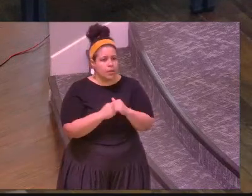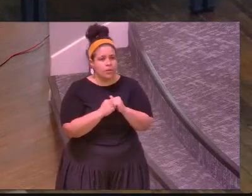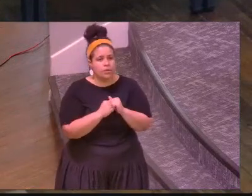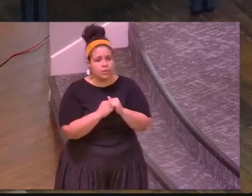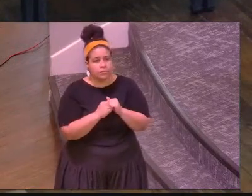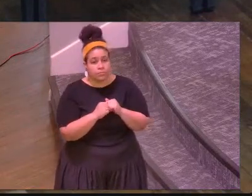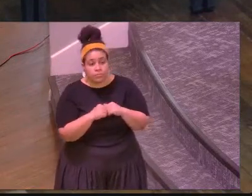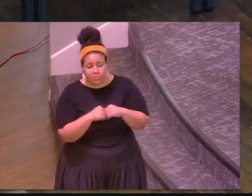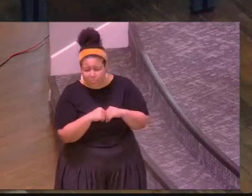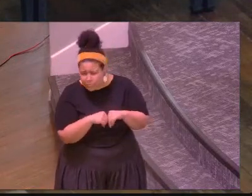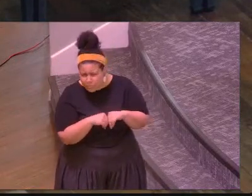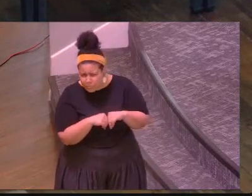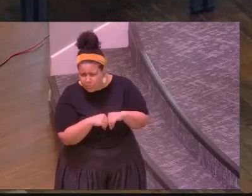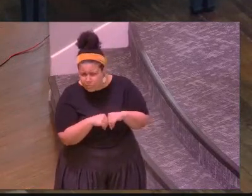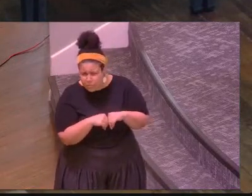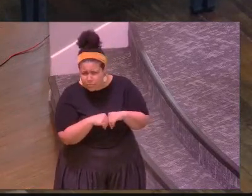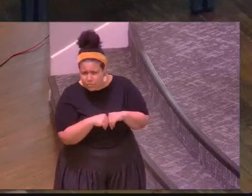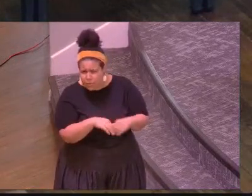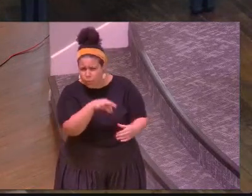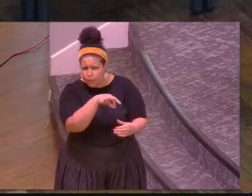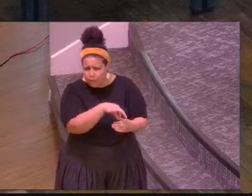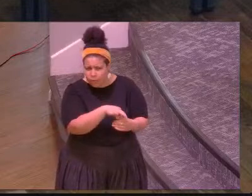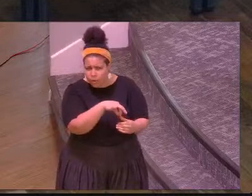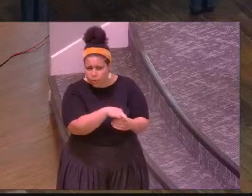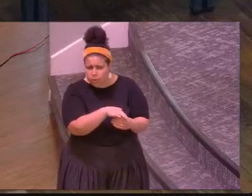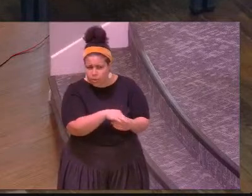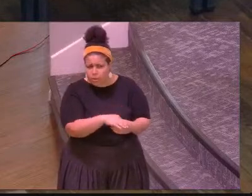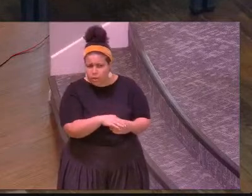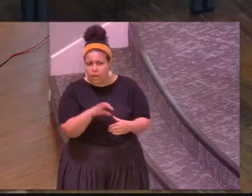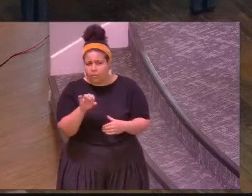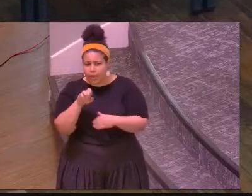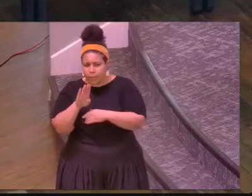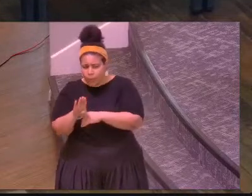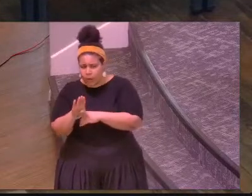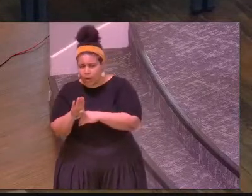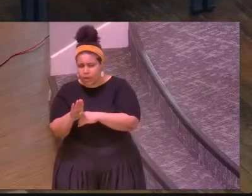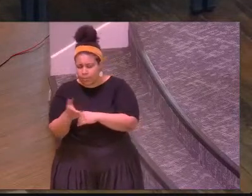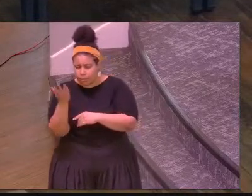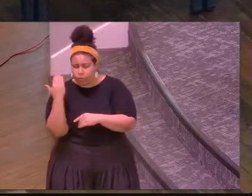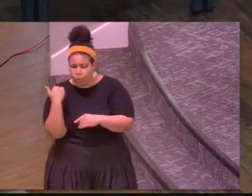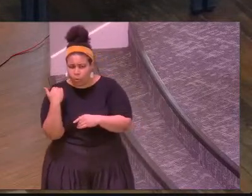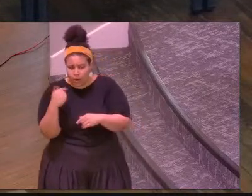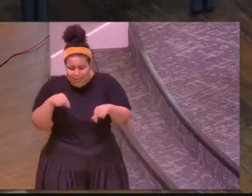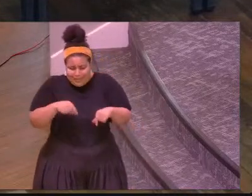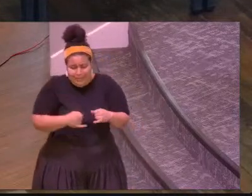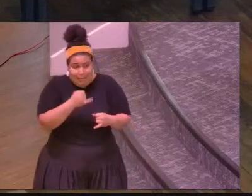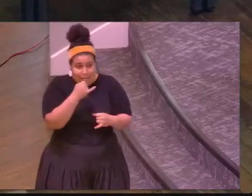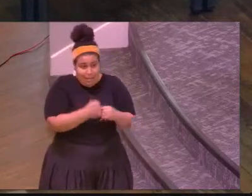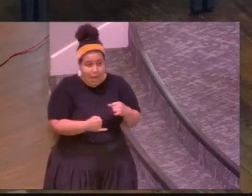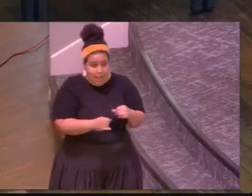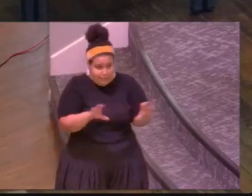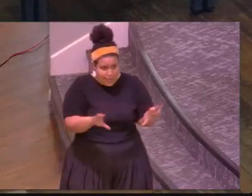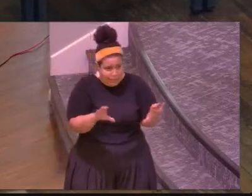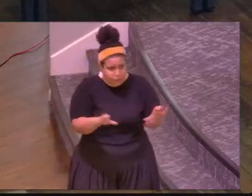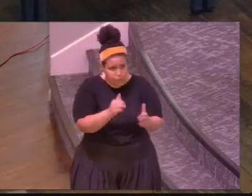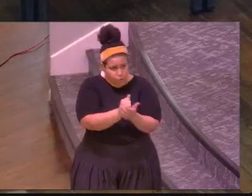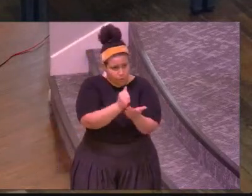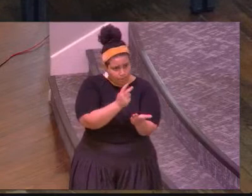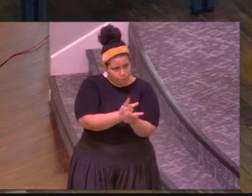November, and then we voted on something in February. But this is the last formal action to approve the bonds, and all we